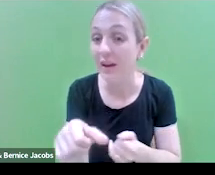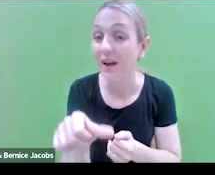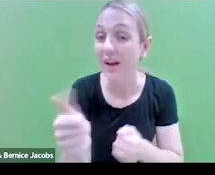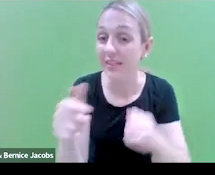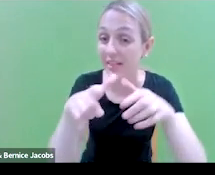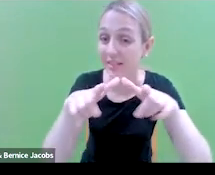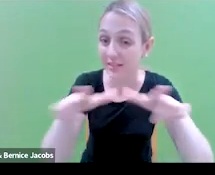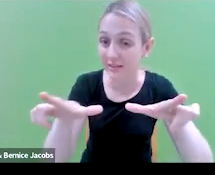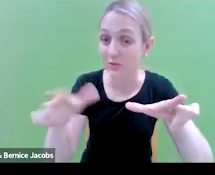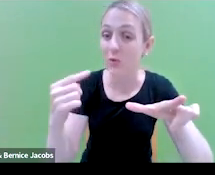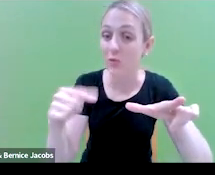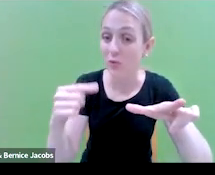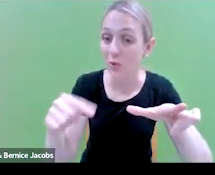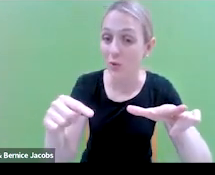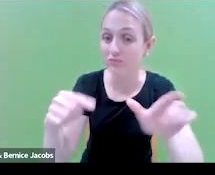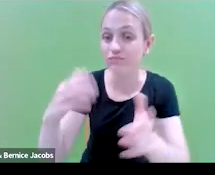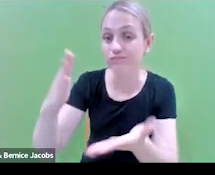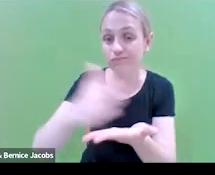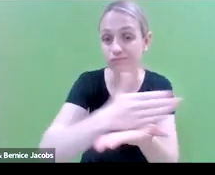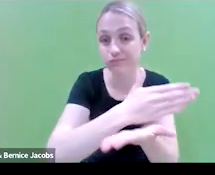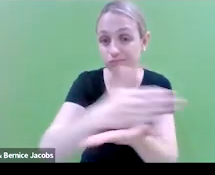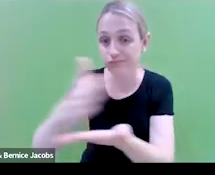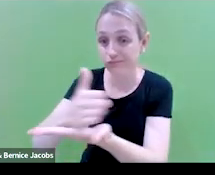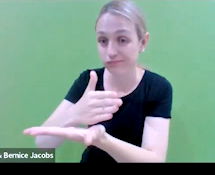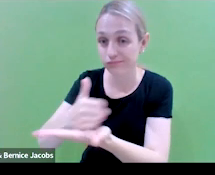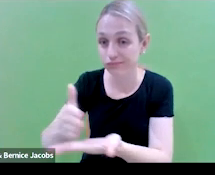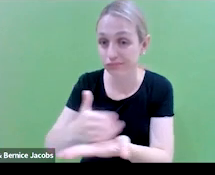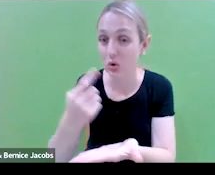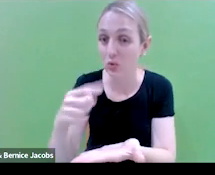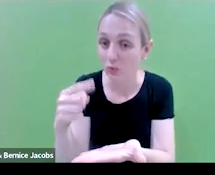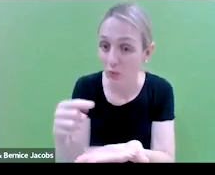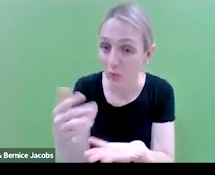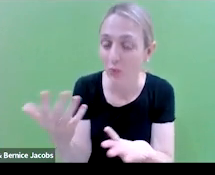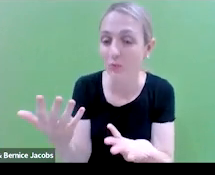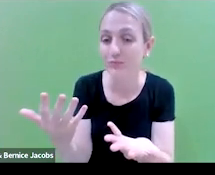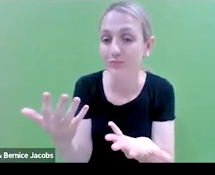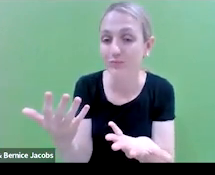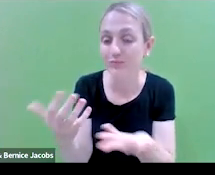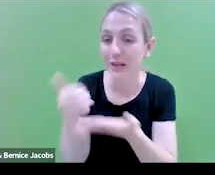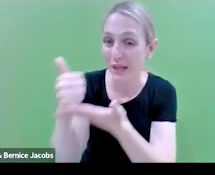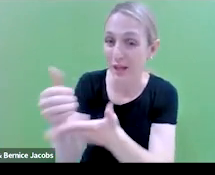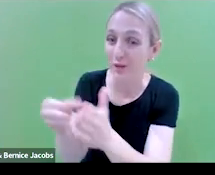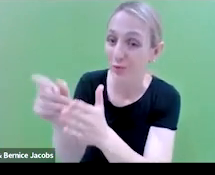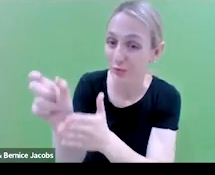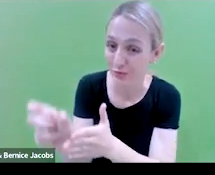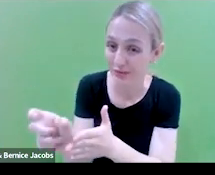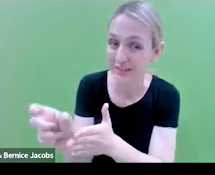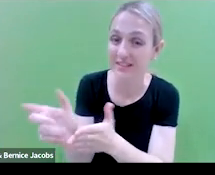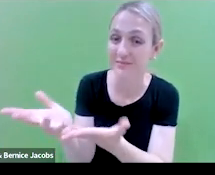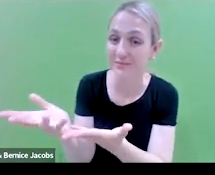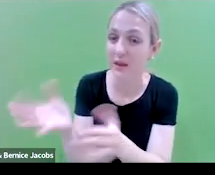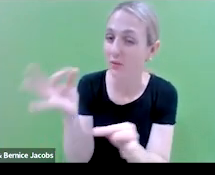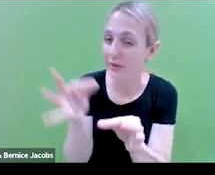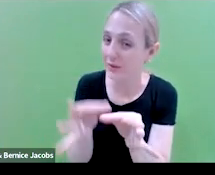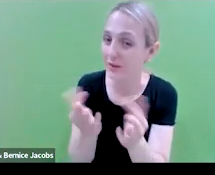terms of distribution to get material and so forth to students. I myself went to a visually impaired school,